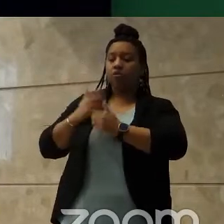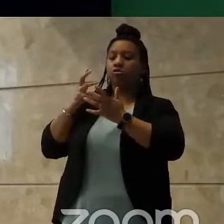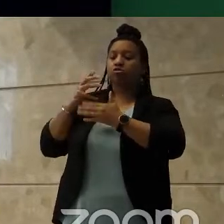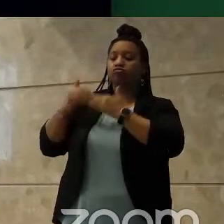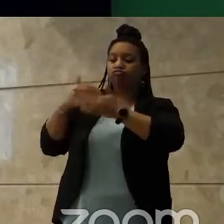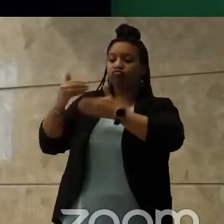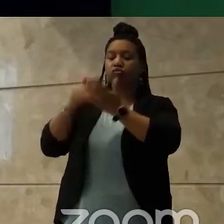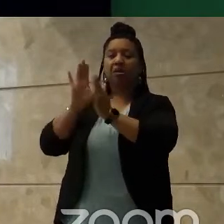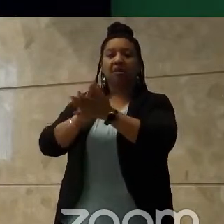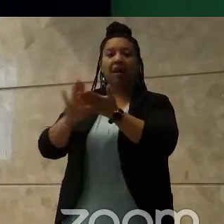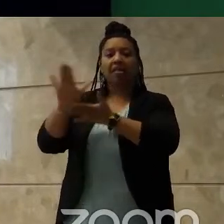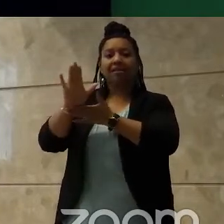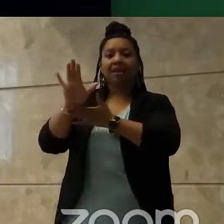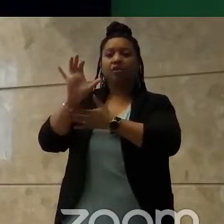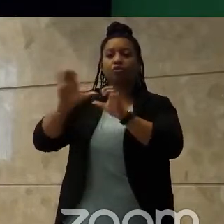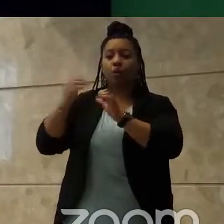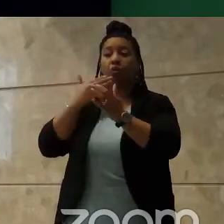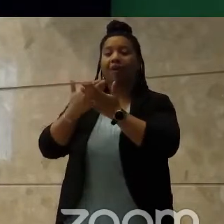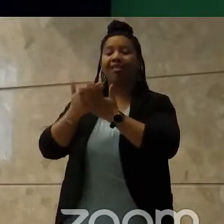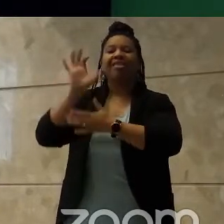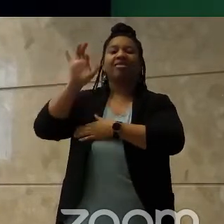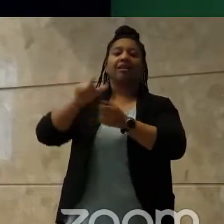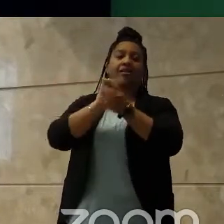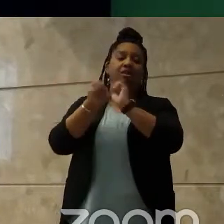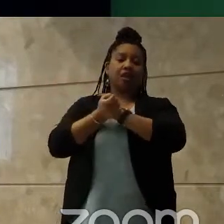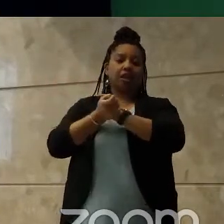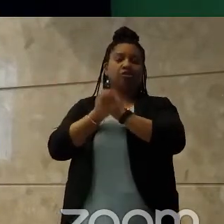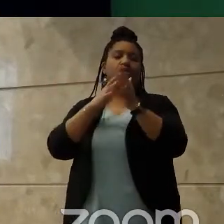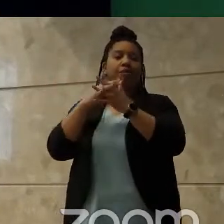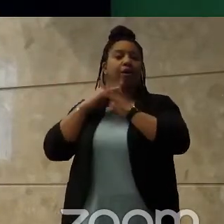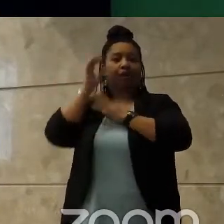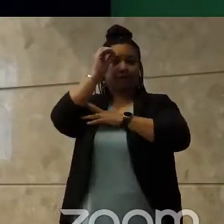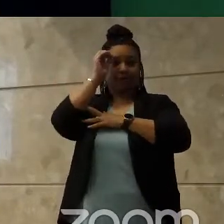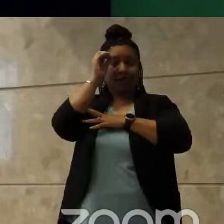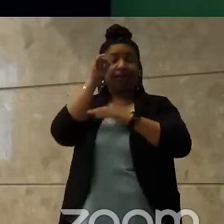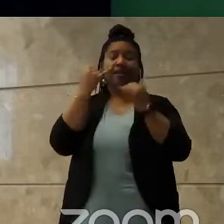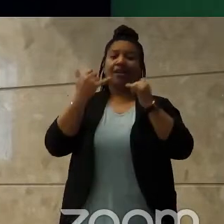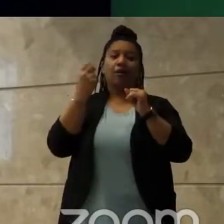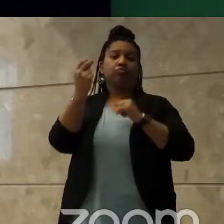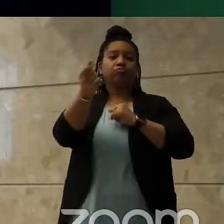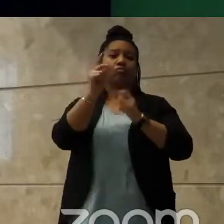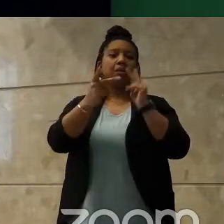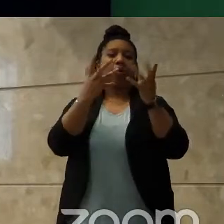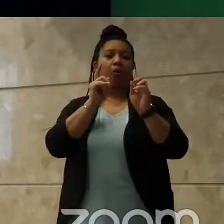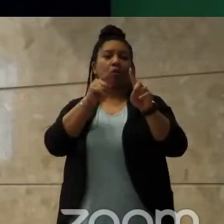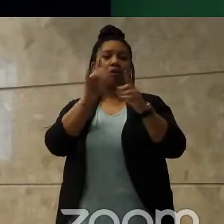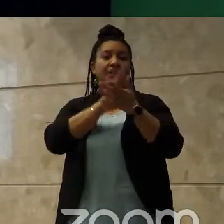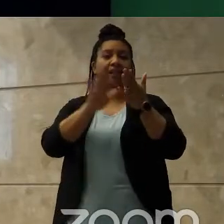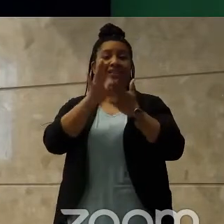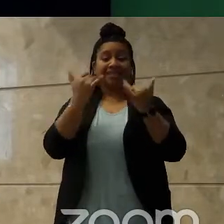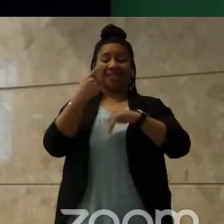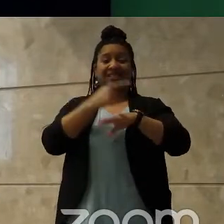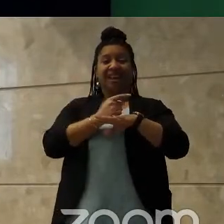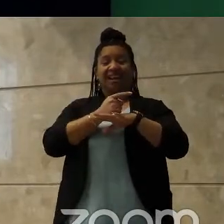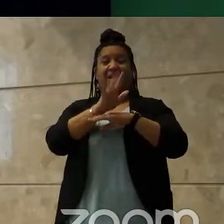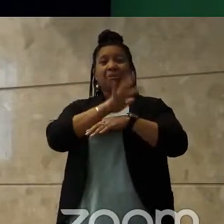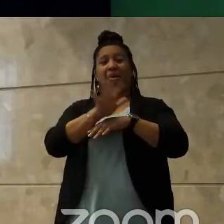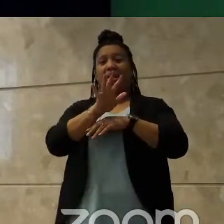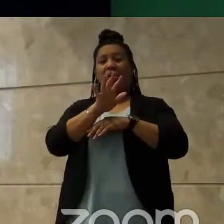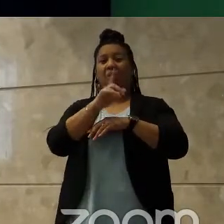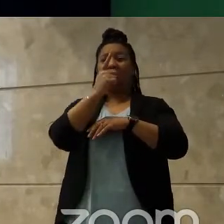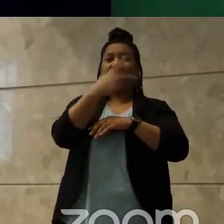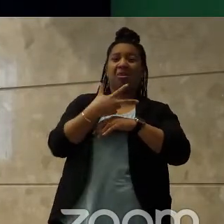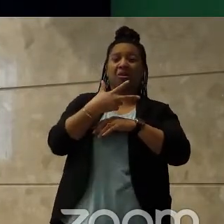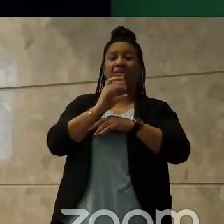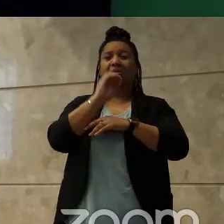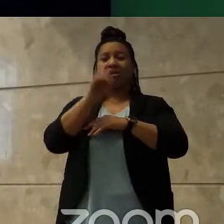changed America. And so all of a sudden, people wanted their kids to go to college. Today, we have about a third of Americans who've graduated from college, only 30-some